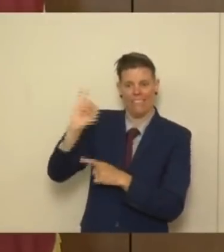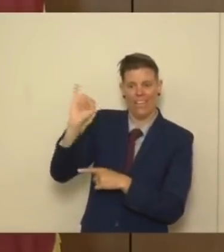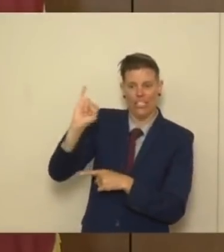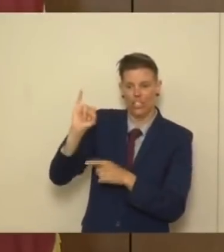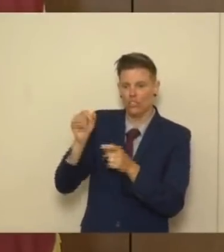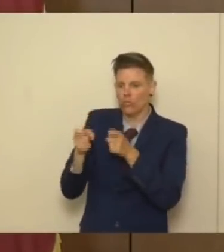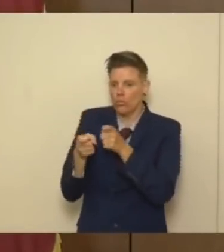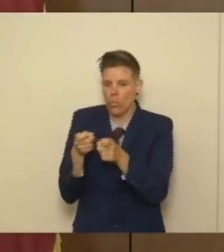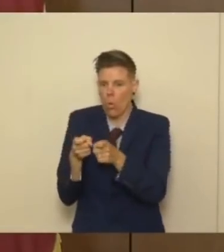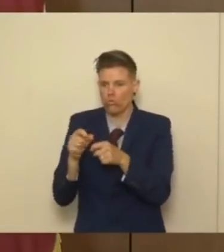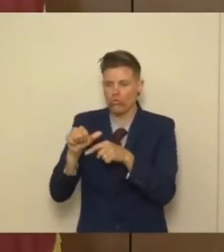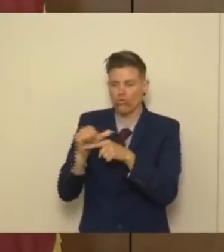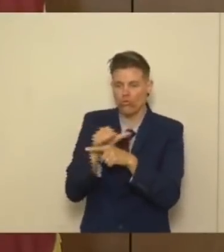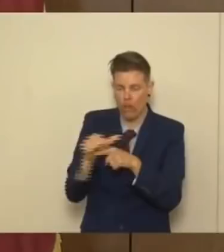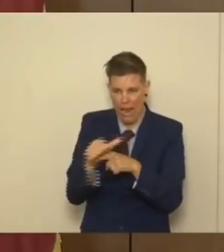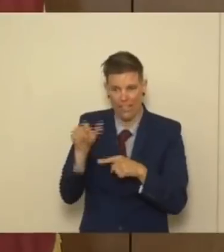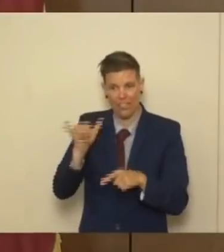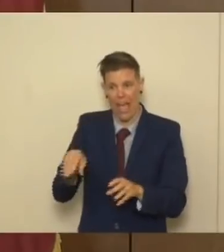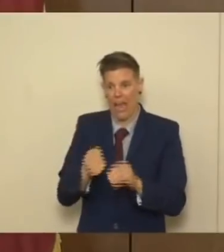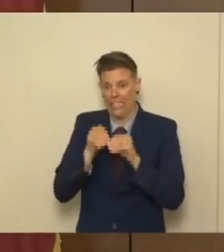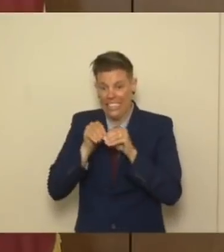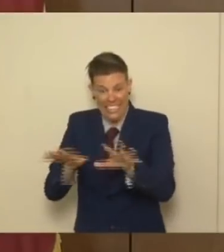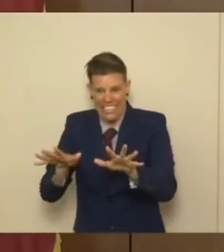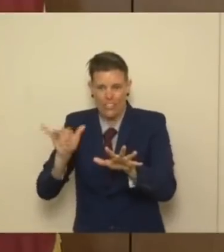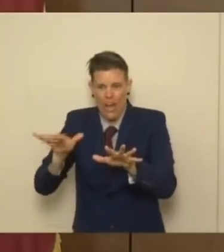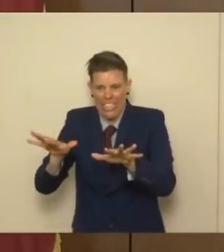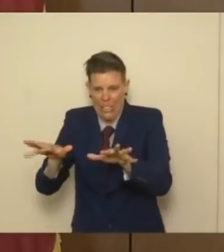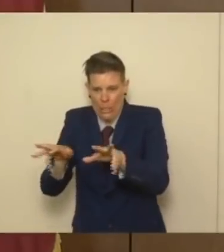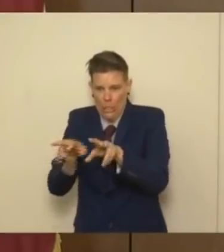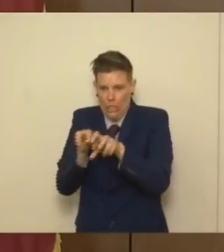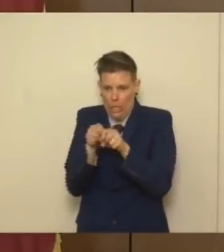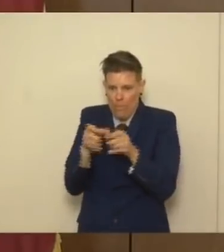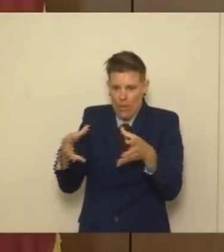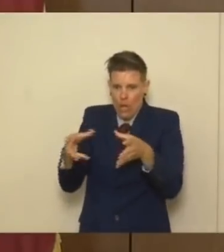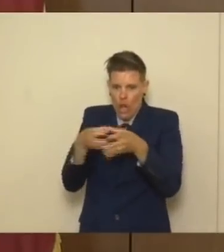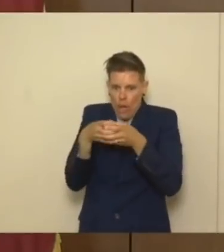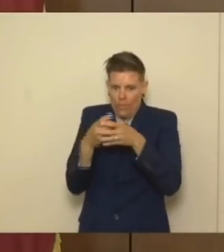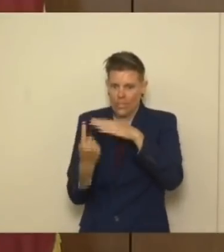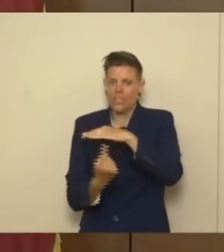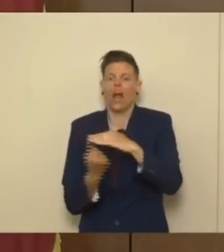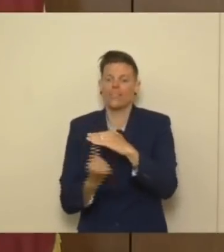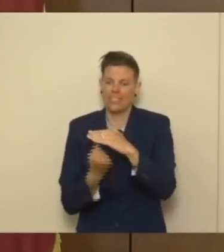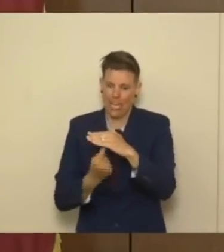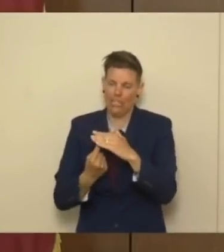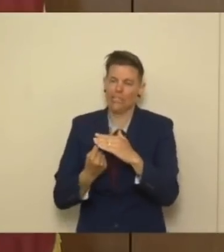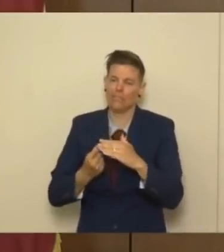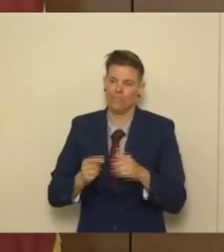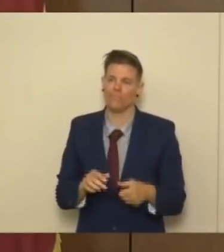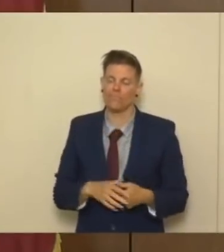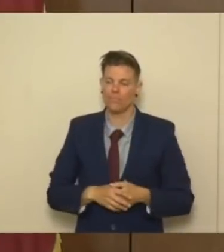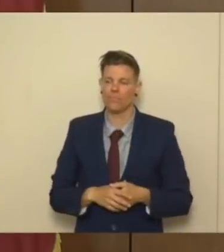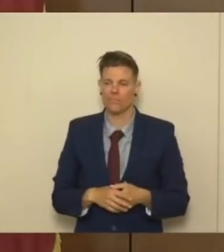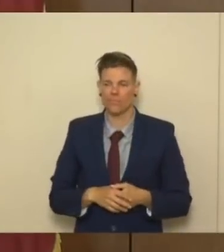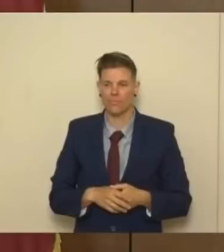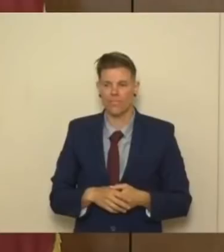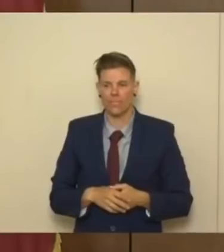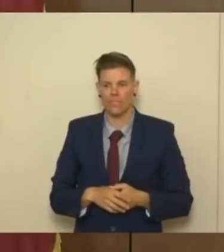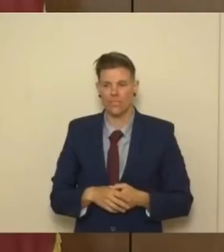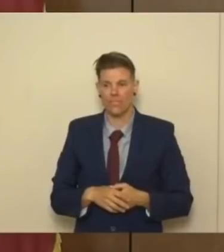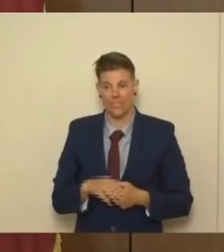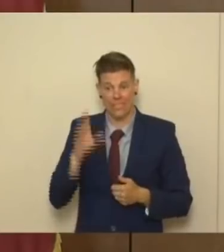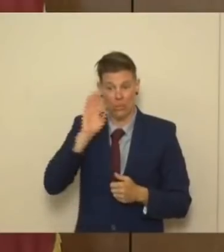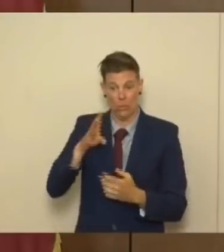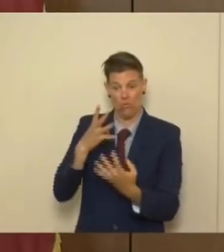and I think that the Corrections Department's going to have to at least explore the kinds of options that New